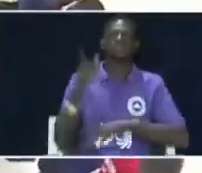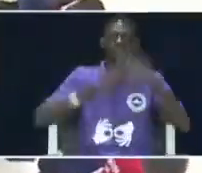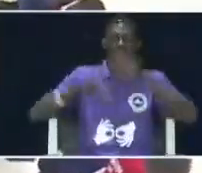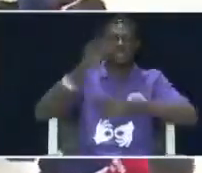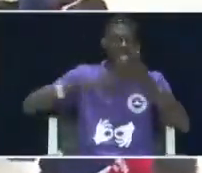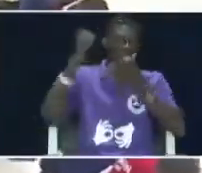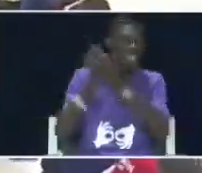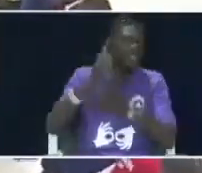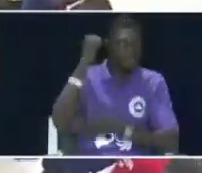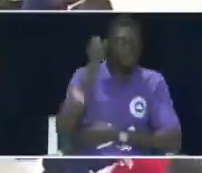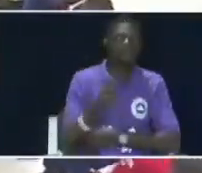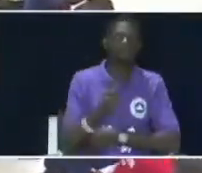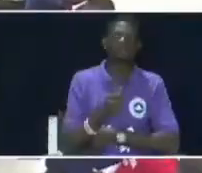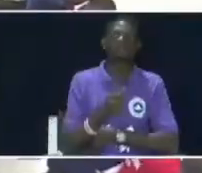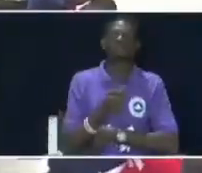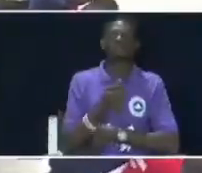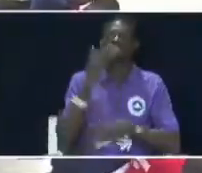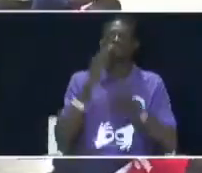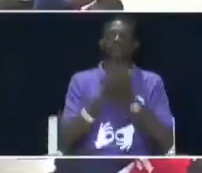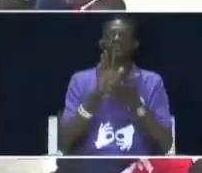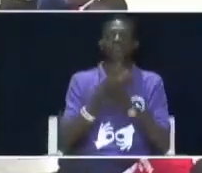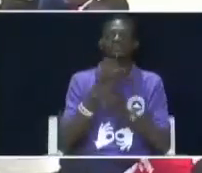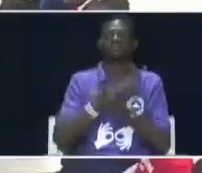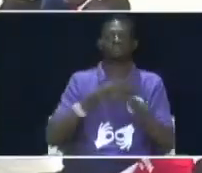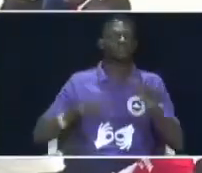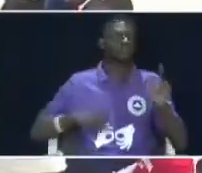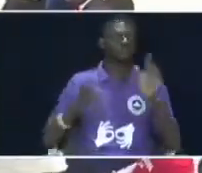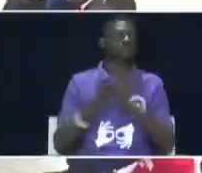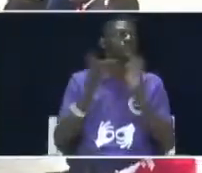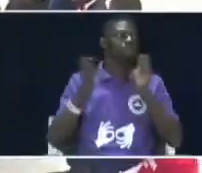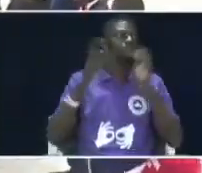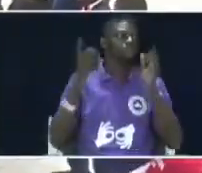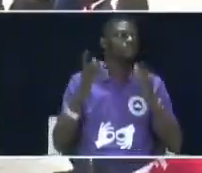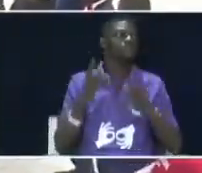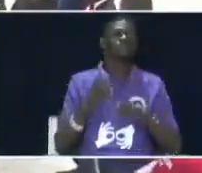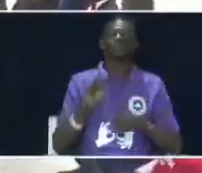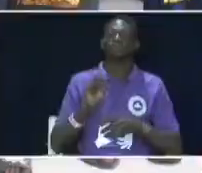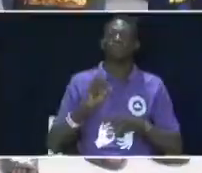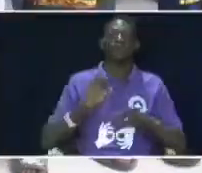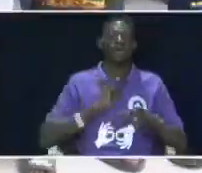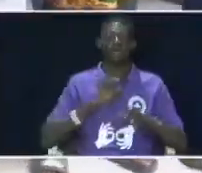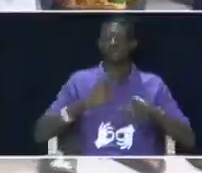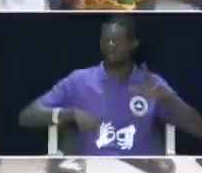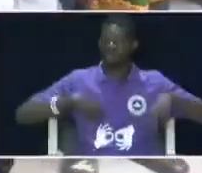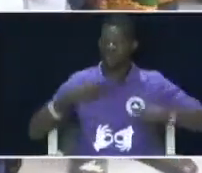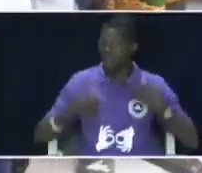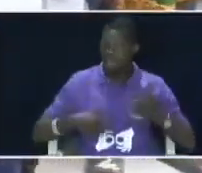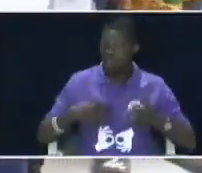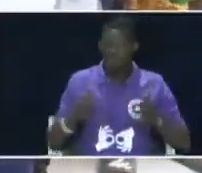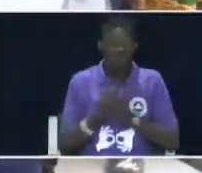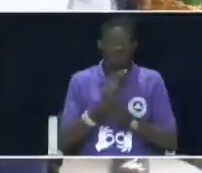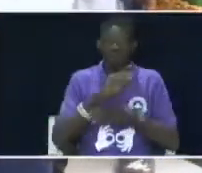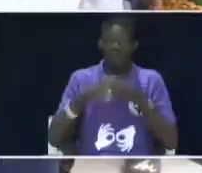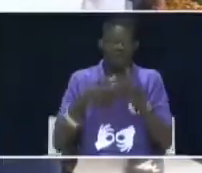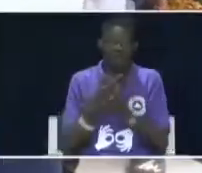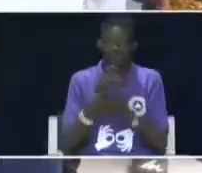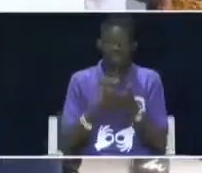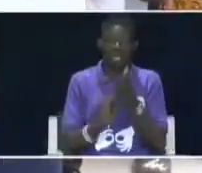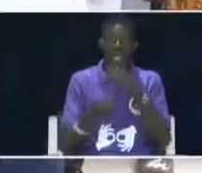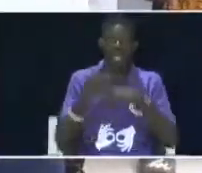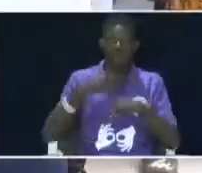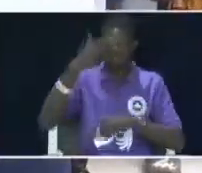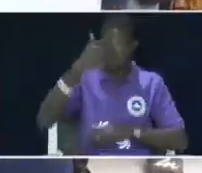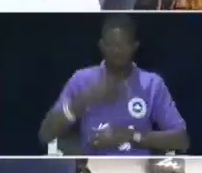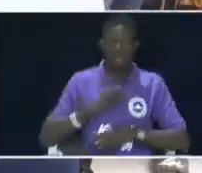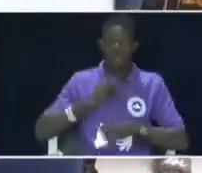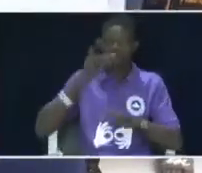Amen. Amen. Praise the Lord. Now, I rejoice with those of you who have come forward. I promise